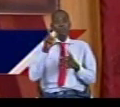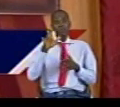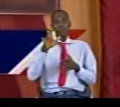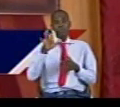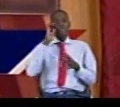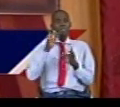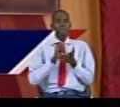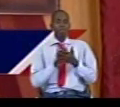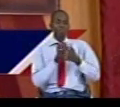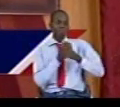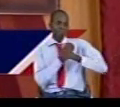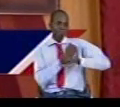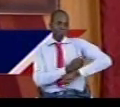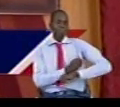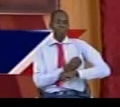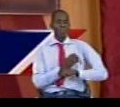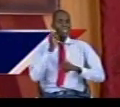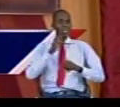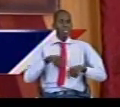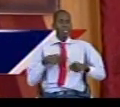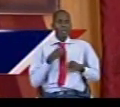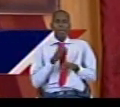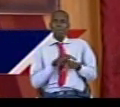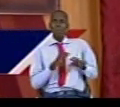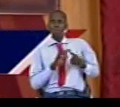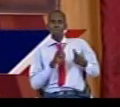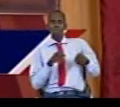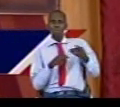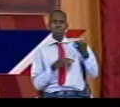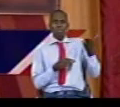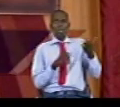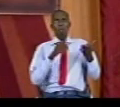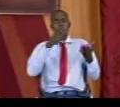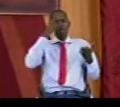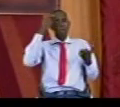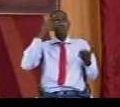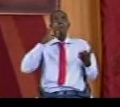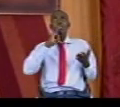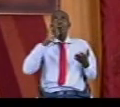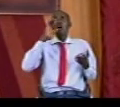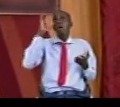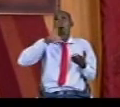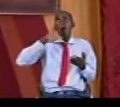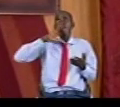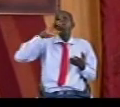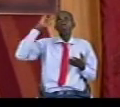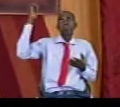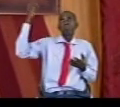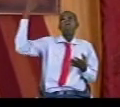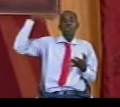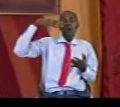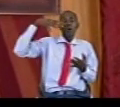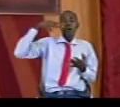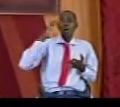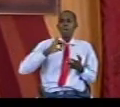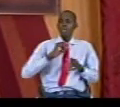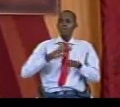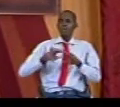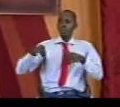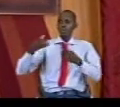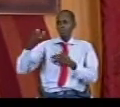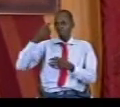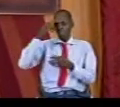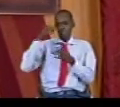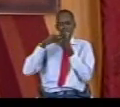it's raining. I don't want to go out, the sun is too much. I don't want to go there, it's dark. I don't want to evangelize, I don't want to do anything. He's